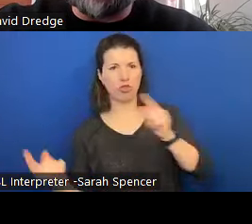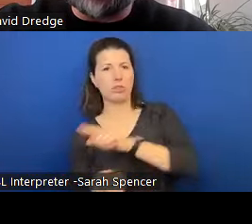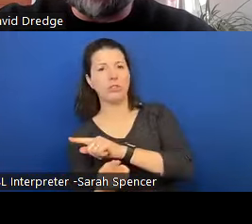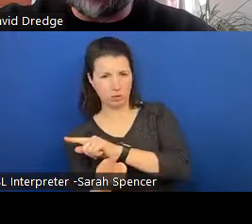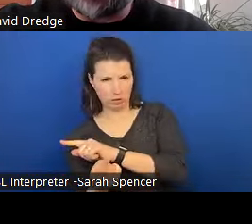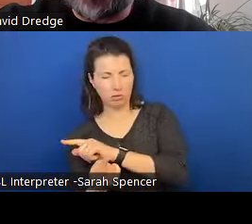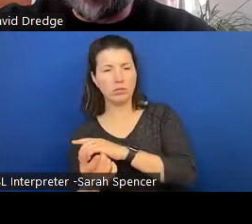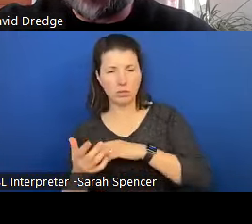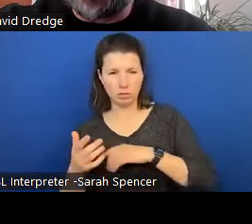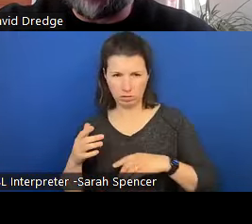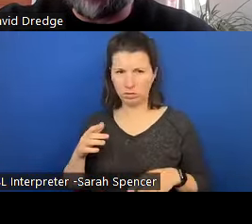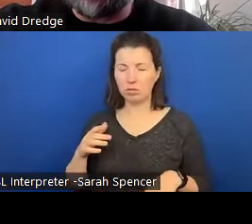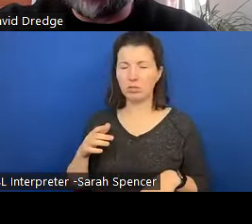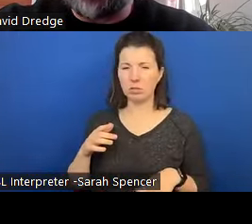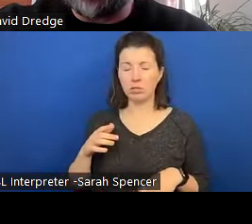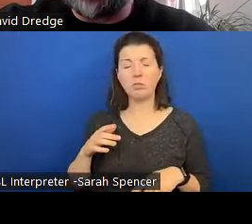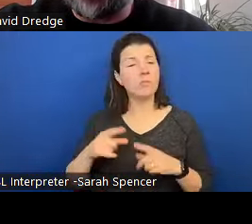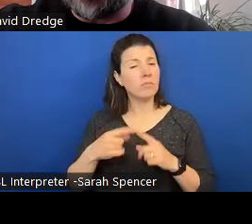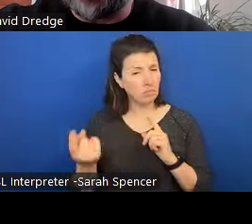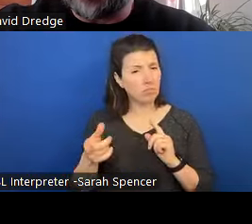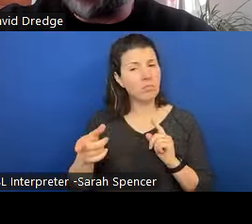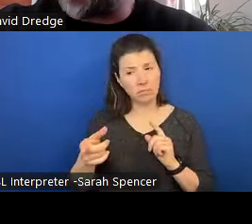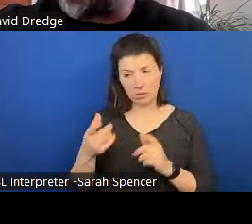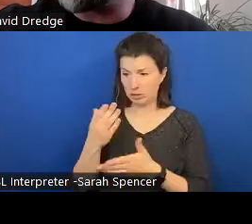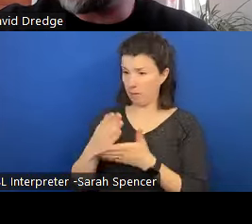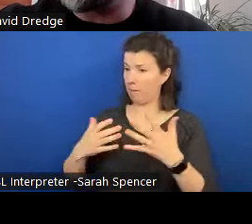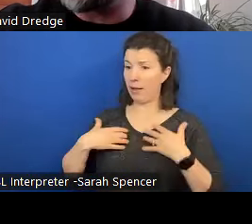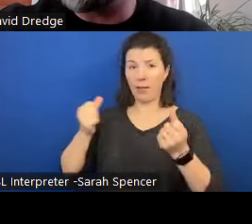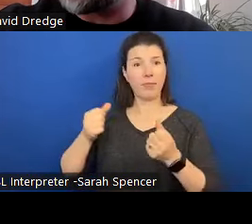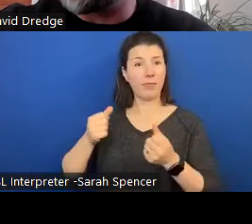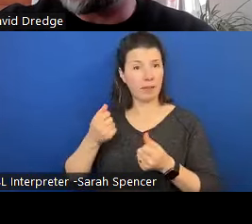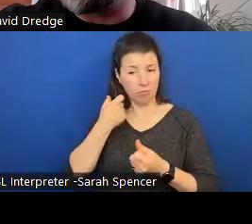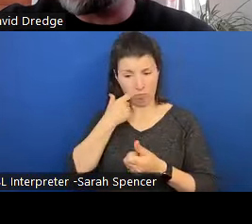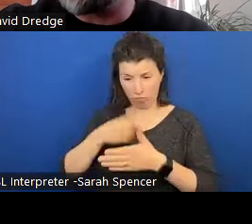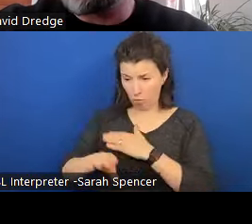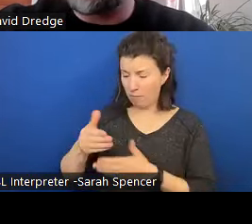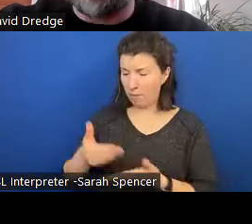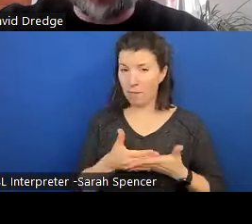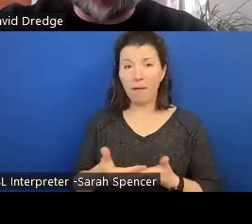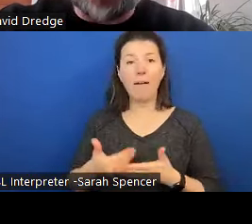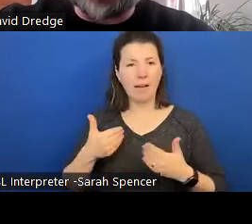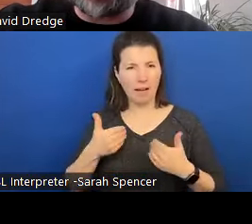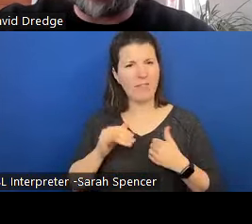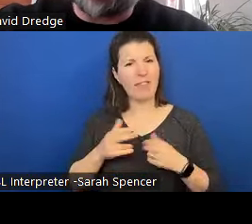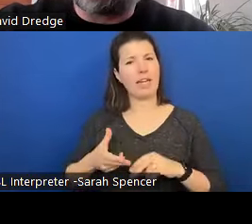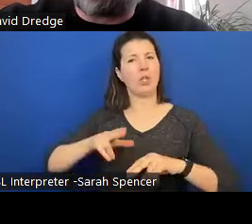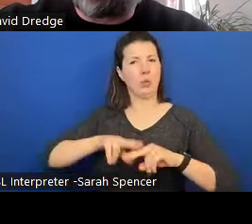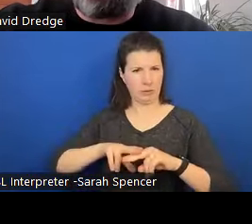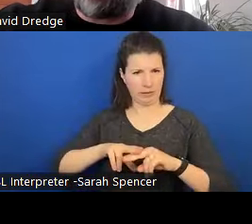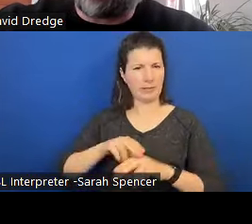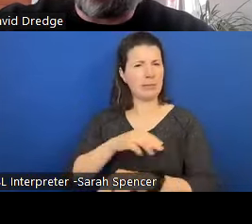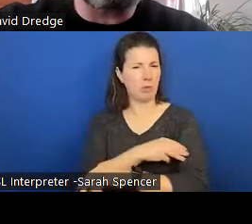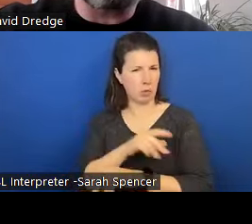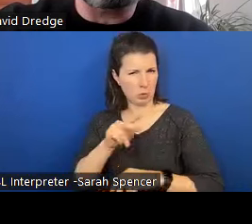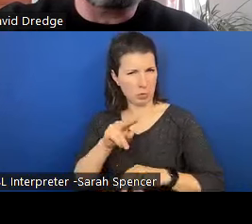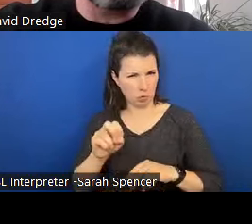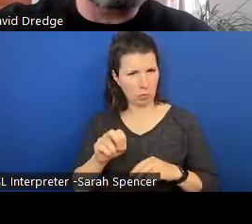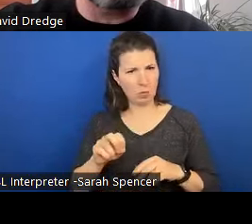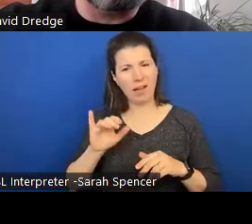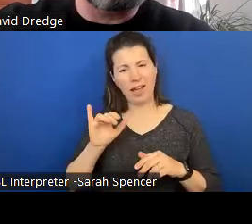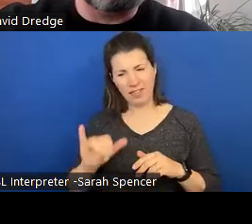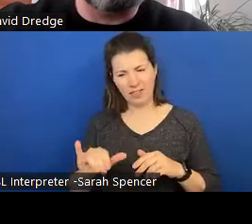and conversely, there are some healthy newborns who have increased muscle tone, and that just sorts itself out through the first